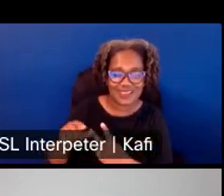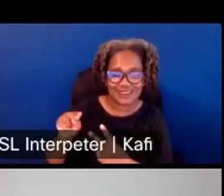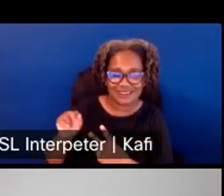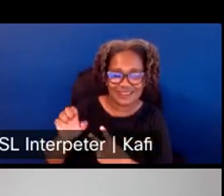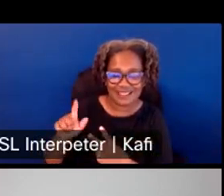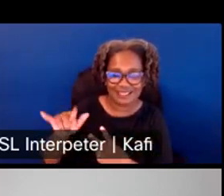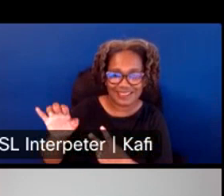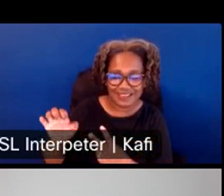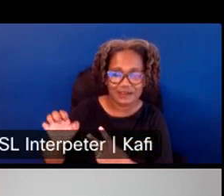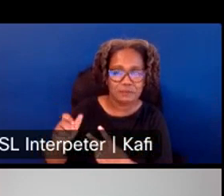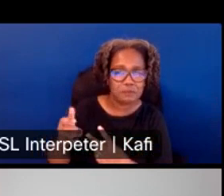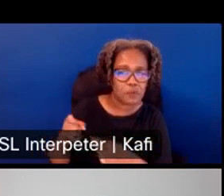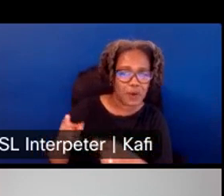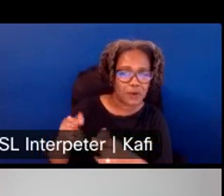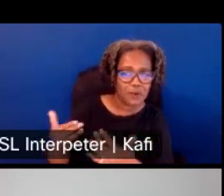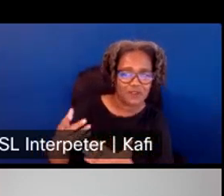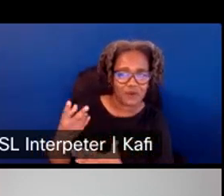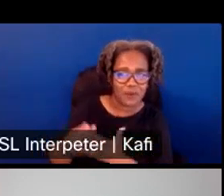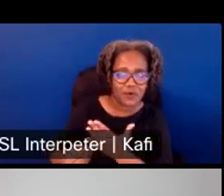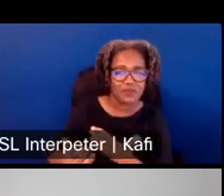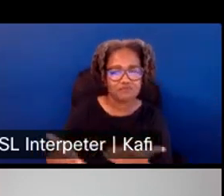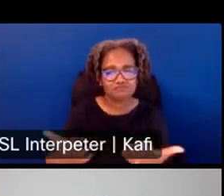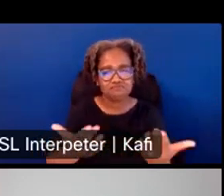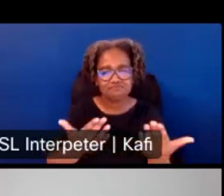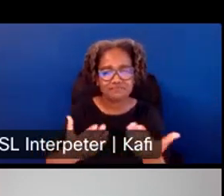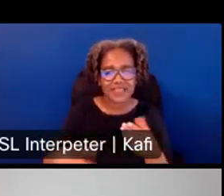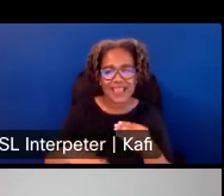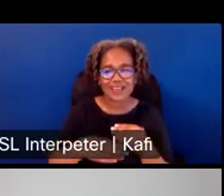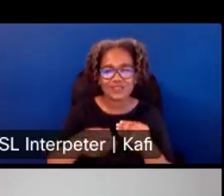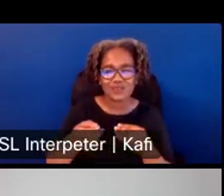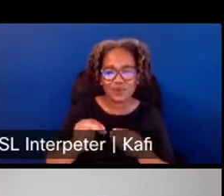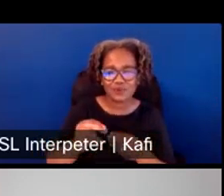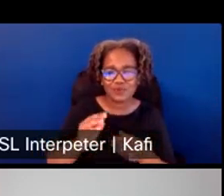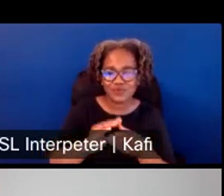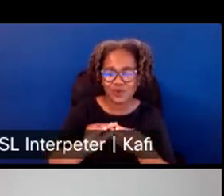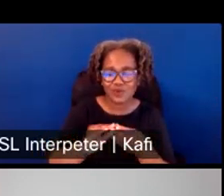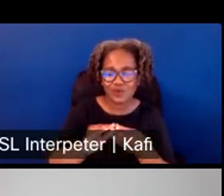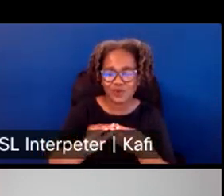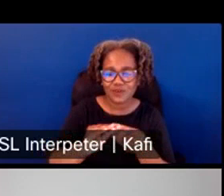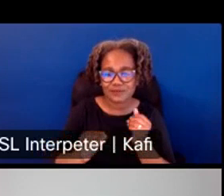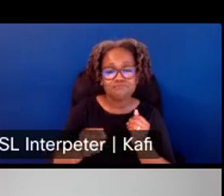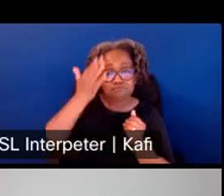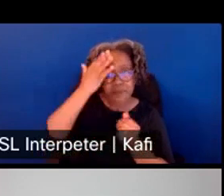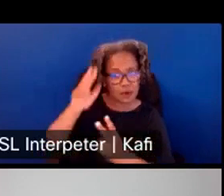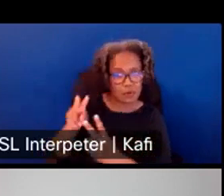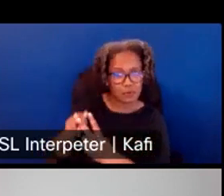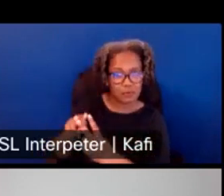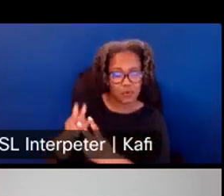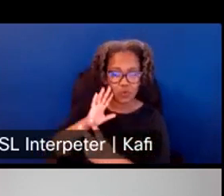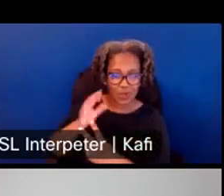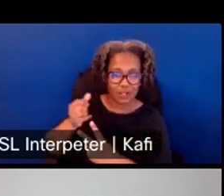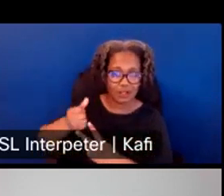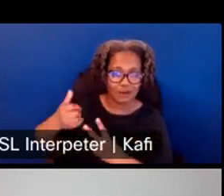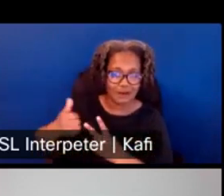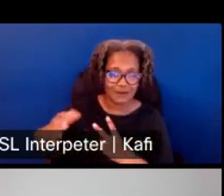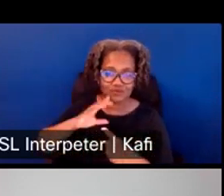discuss include not only the evolution of hair and hair care, Black hair in